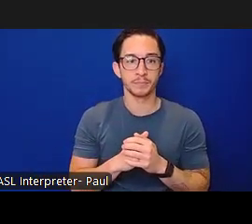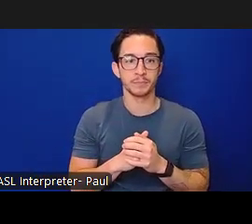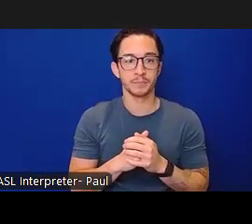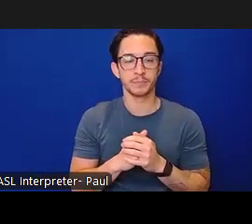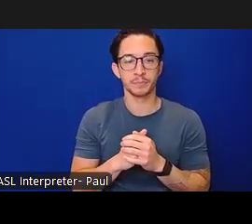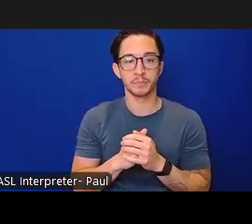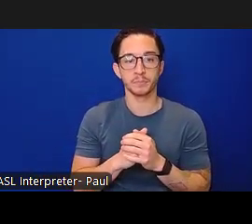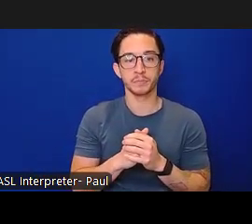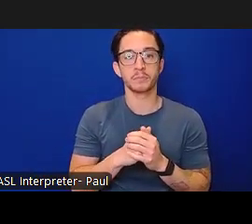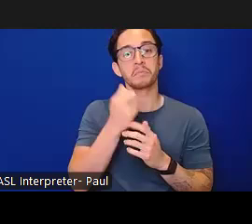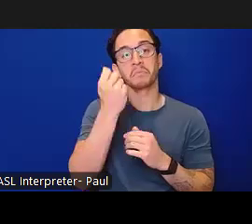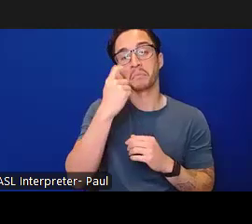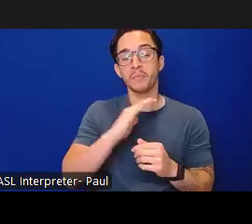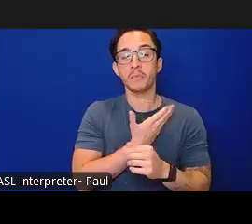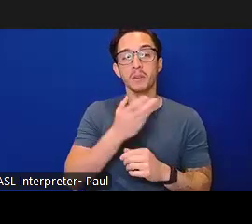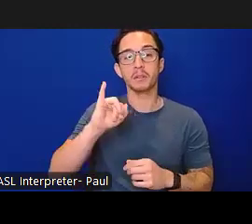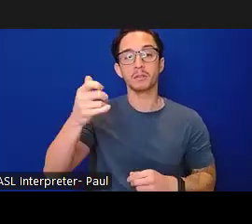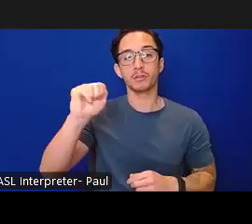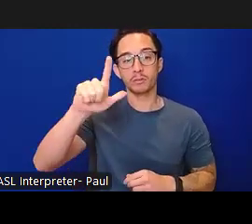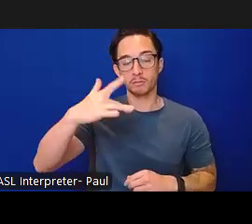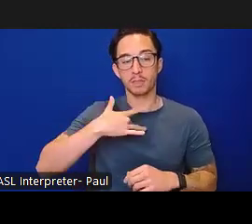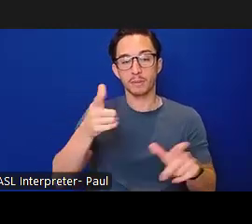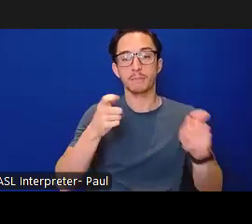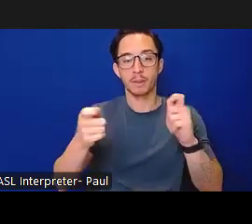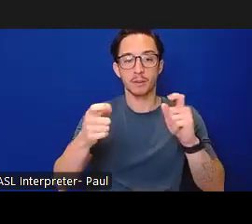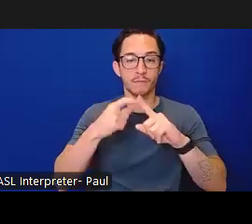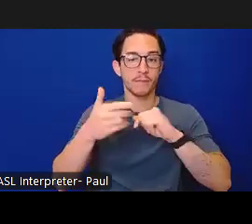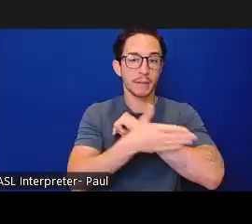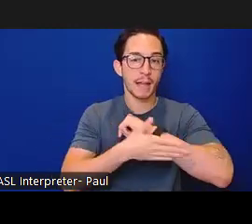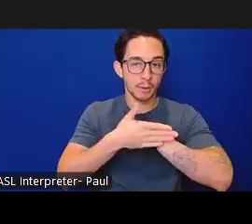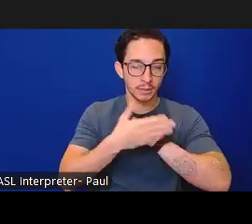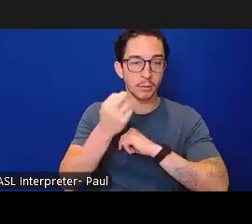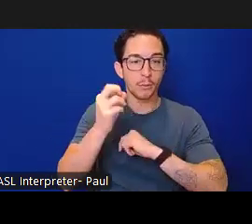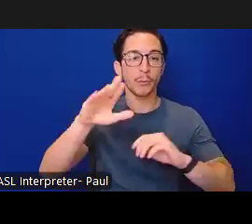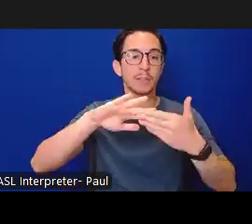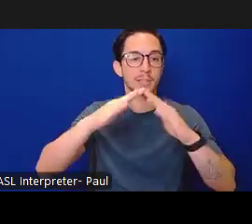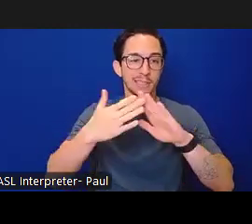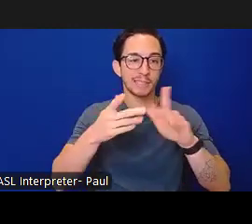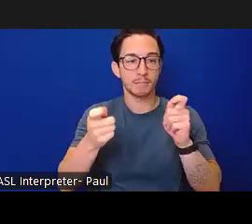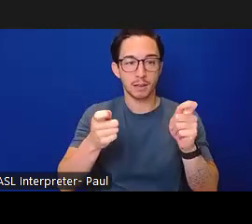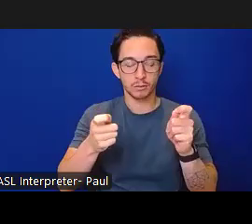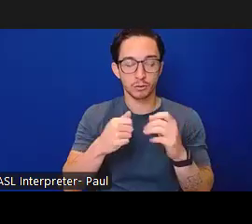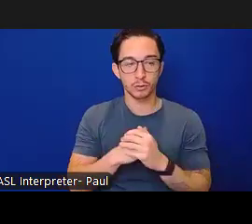And so our jails are typically managed by the county or the city.